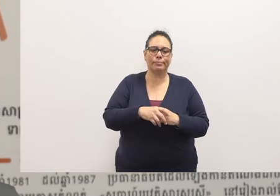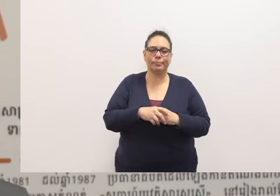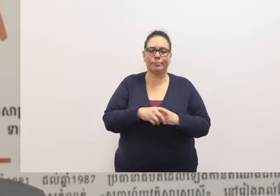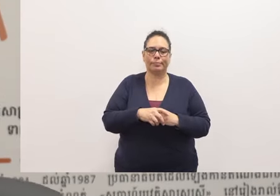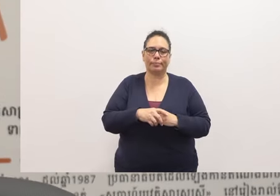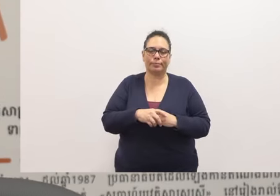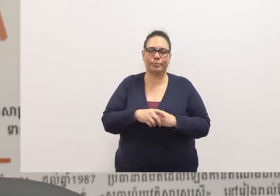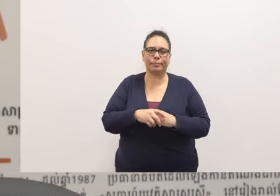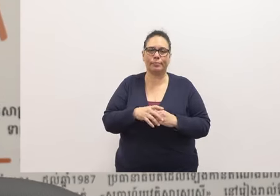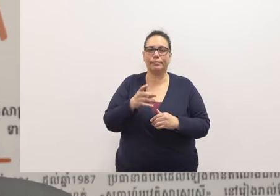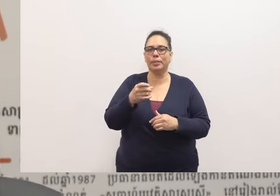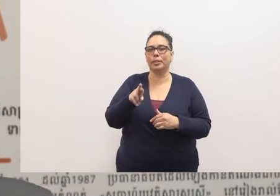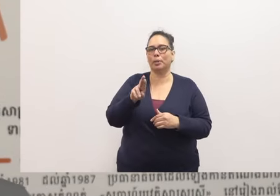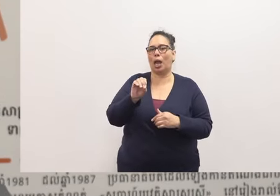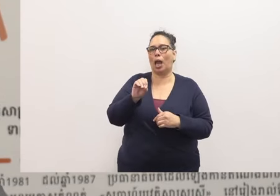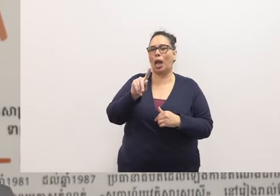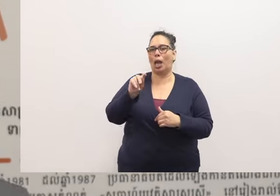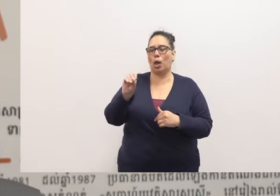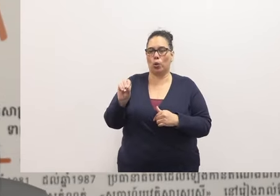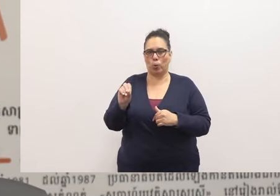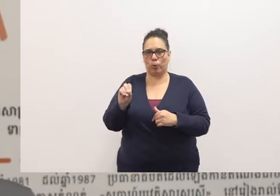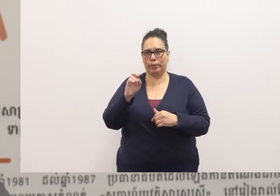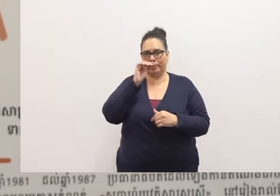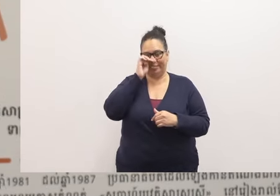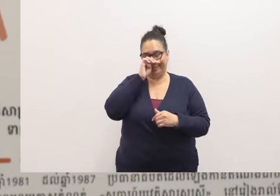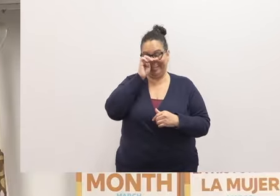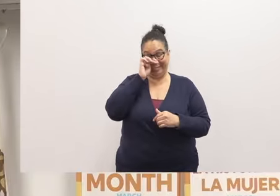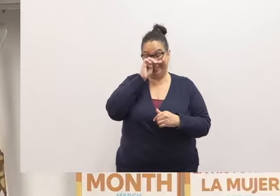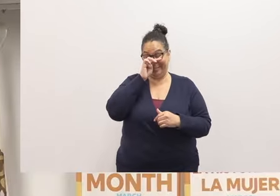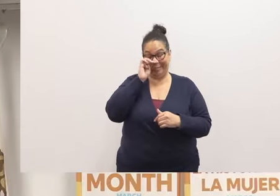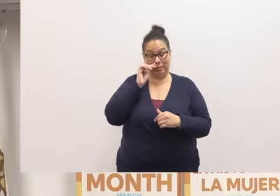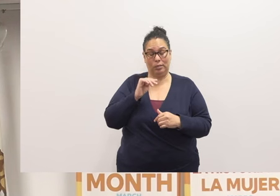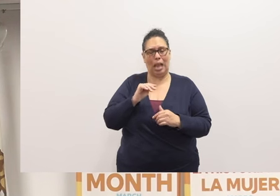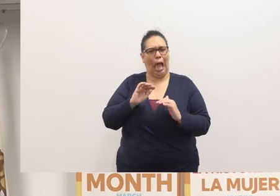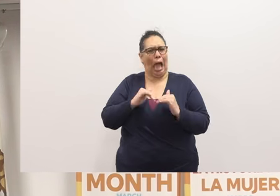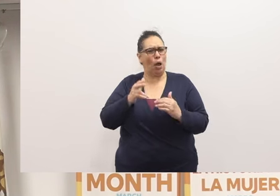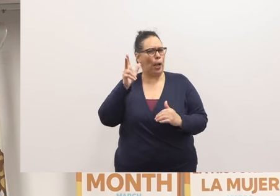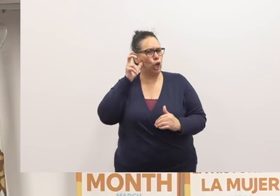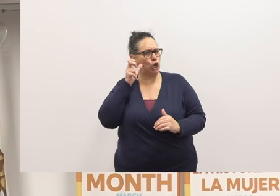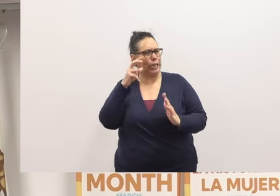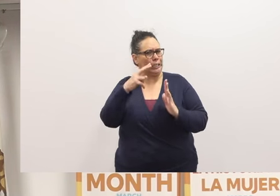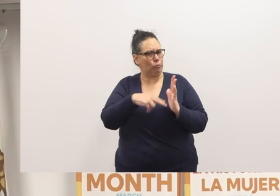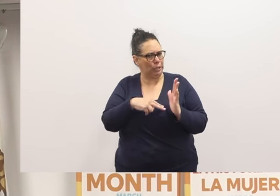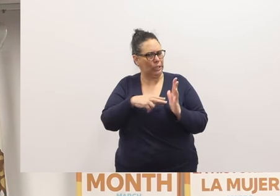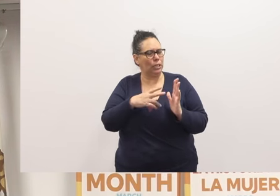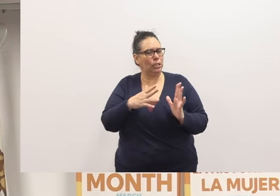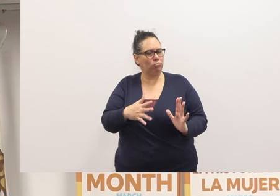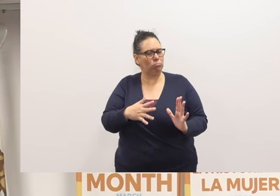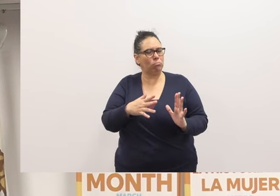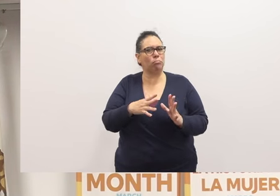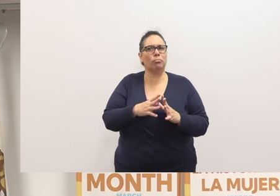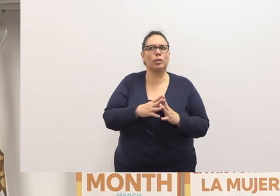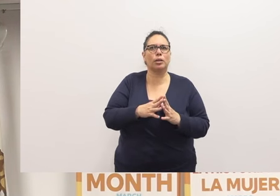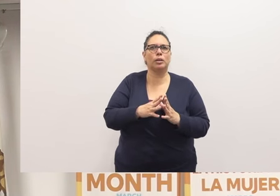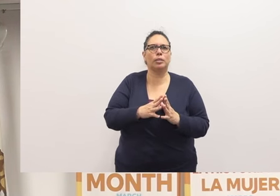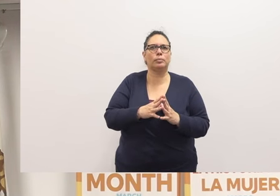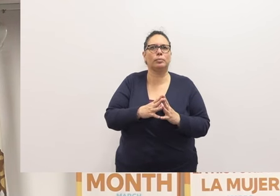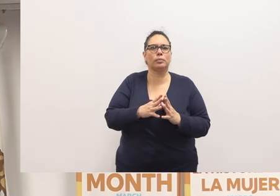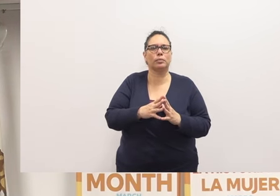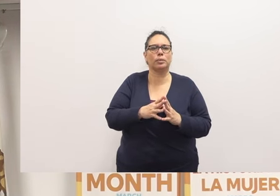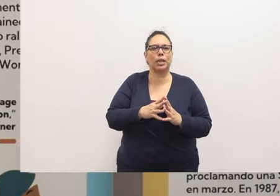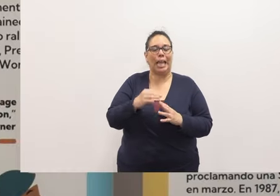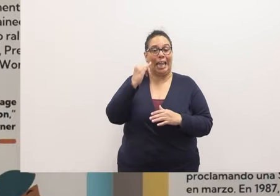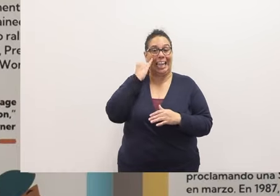Mr. Otto? Yeah, I mean, the way I read it, or at least the way that I heard it, was that if somebody wants